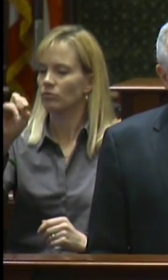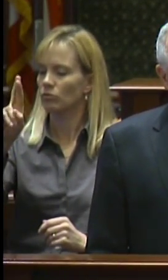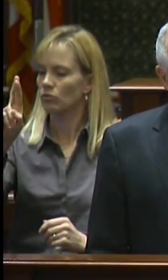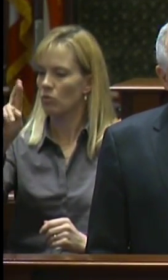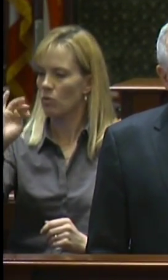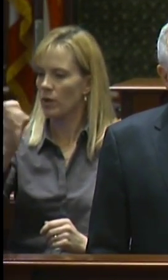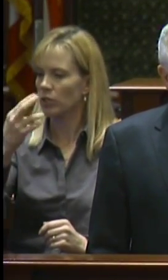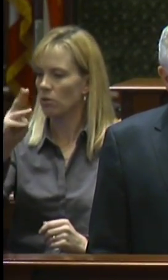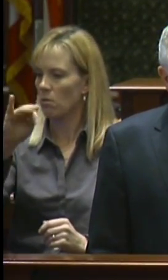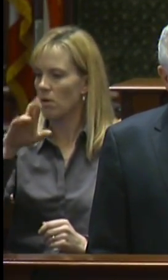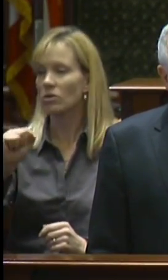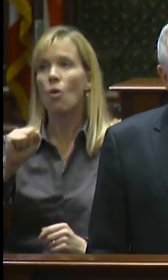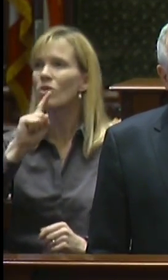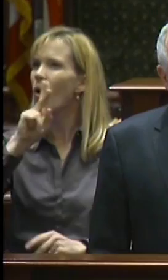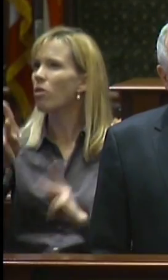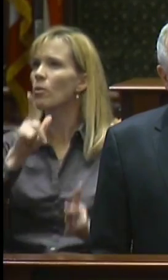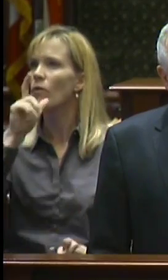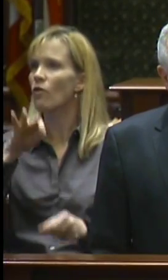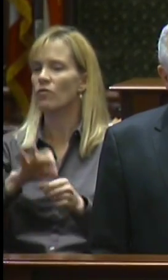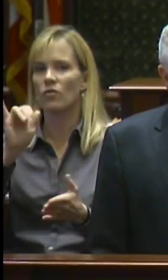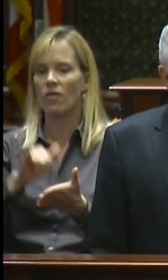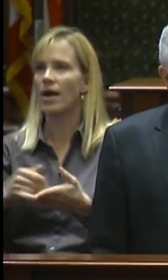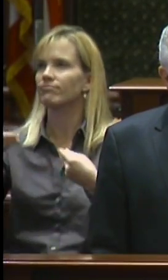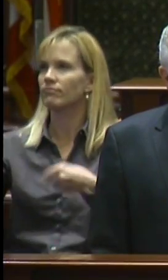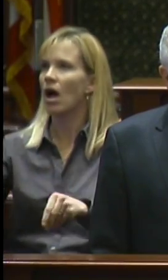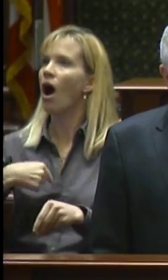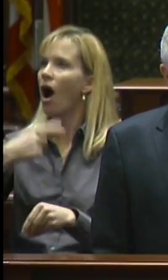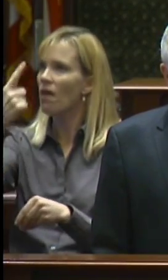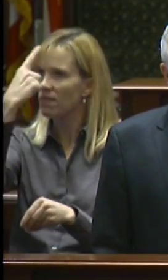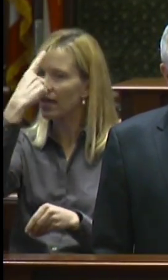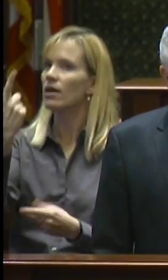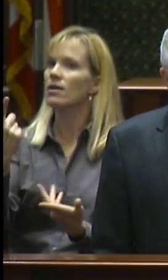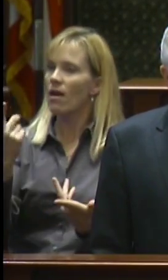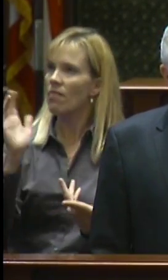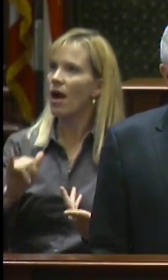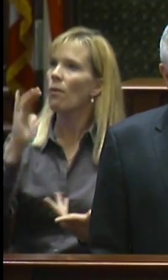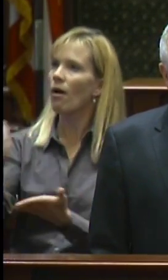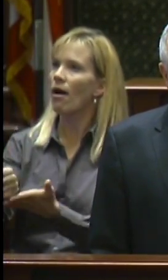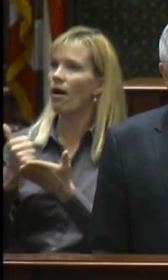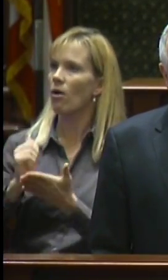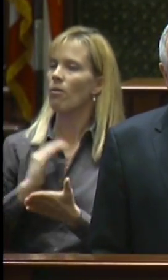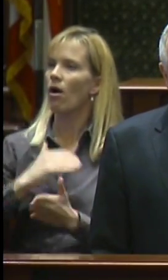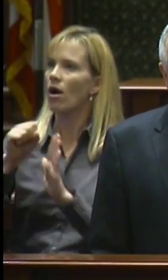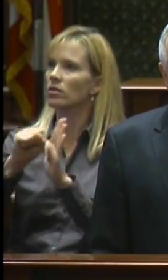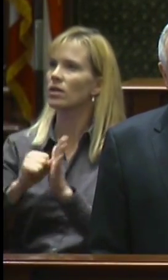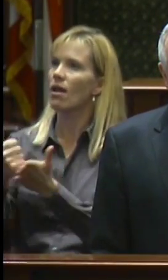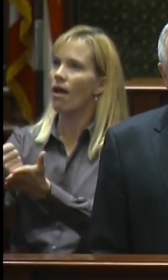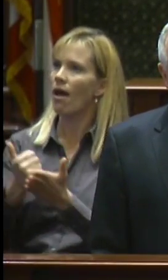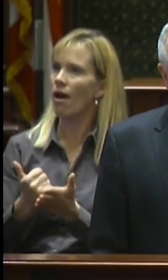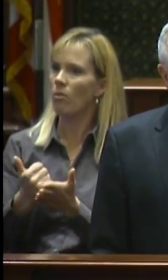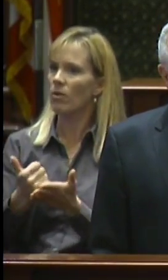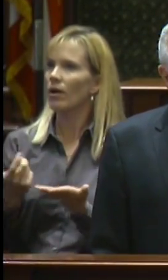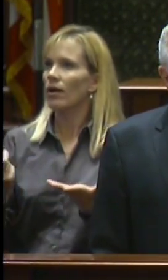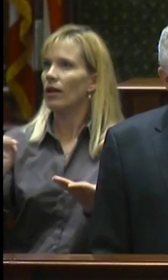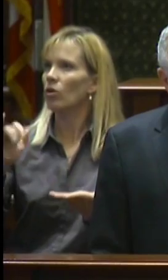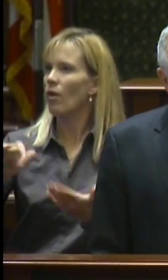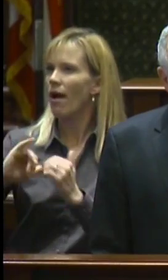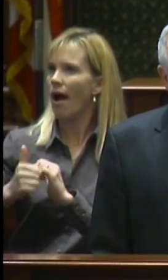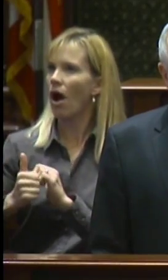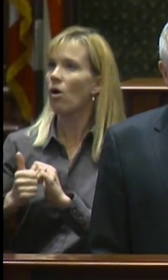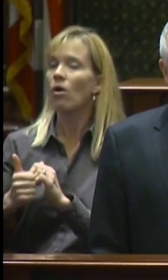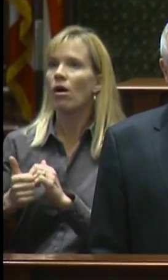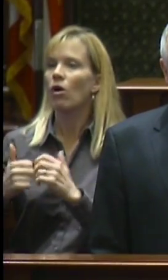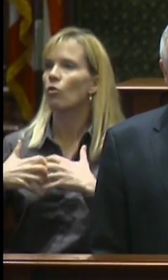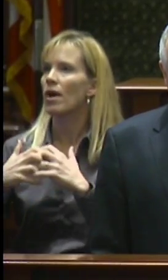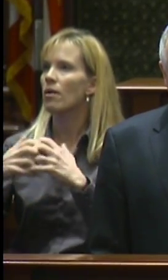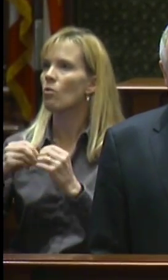voted for that transaction. I think it will be one that will help our state in the sense that we will have more